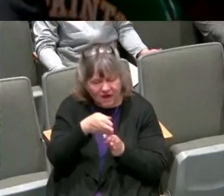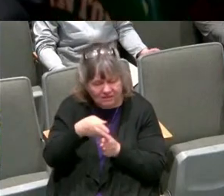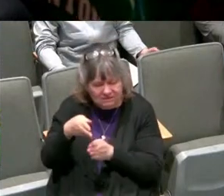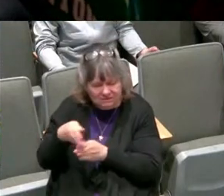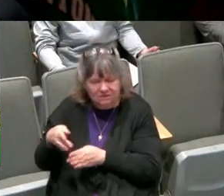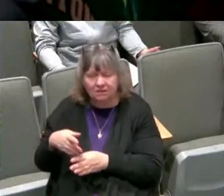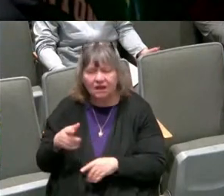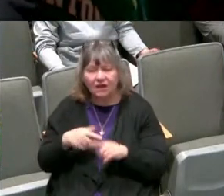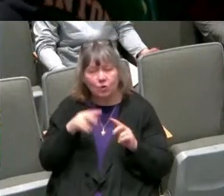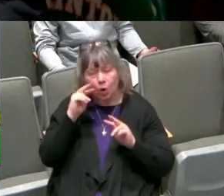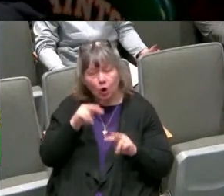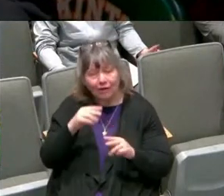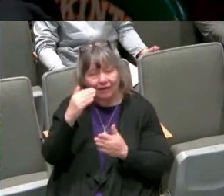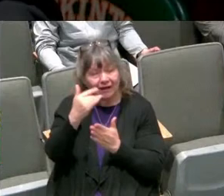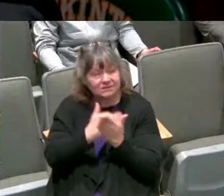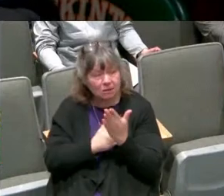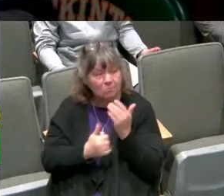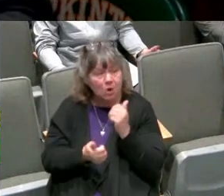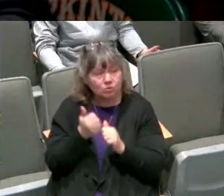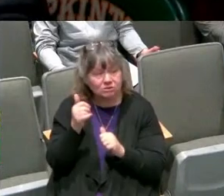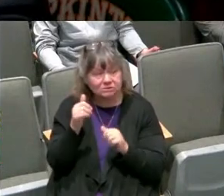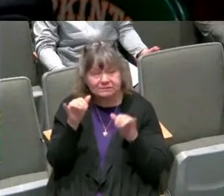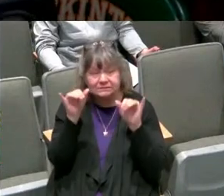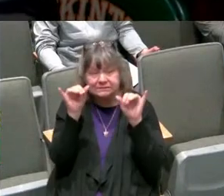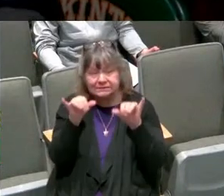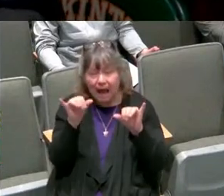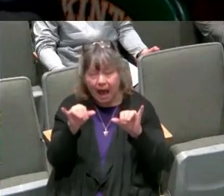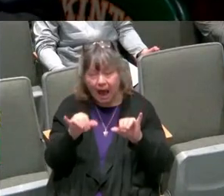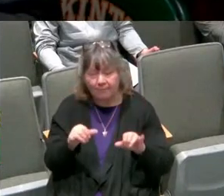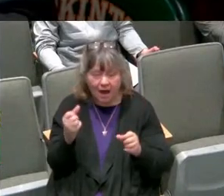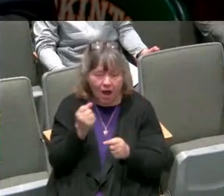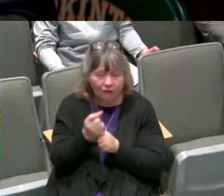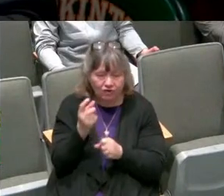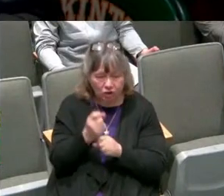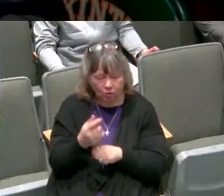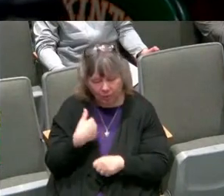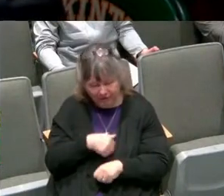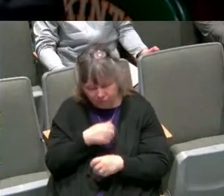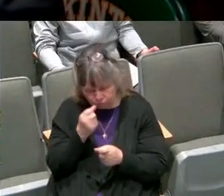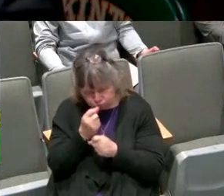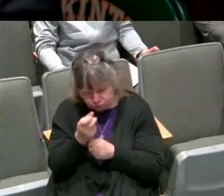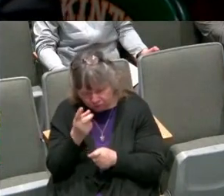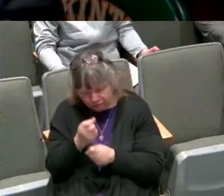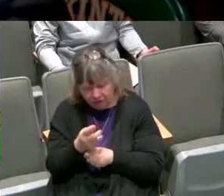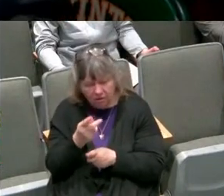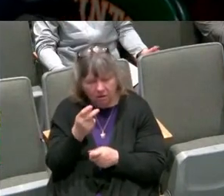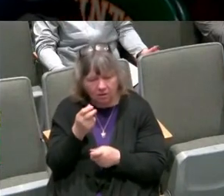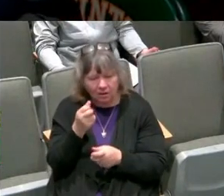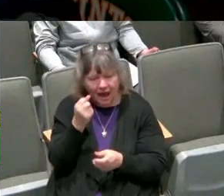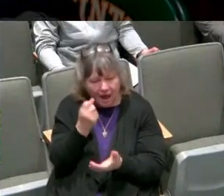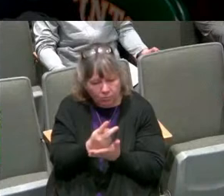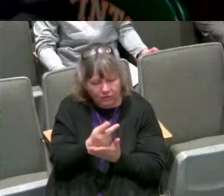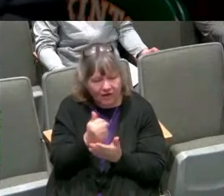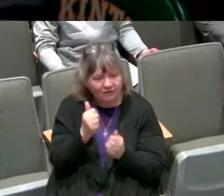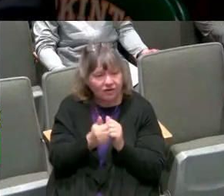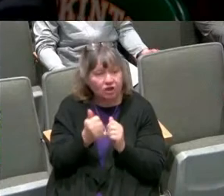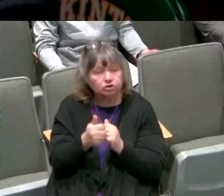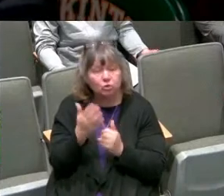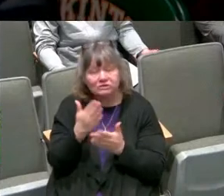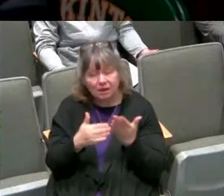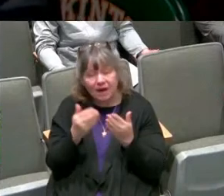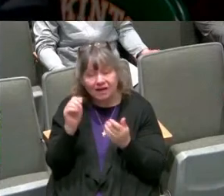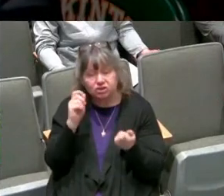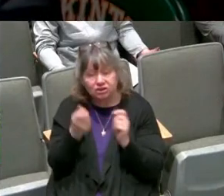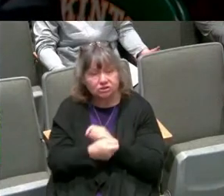the list that most of these are the same year over year we have to approve this every year so there are a couple of items that have changed